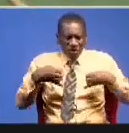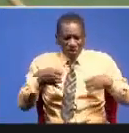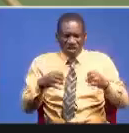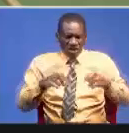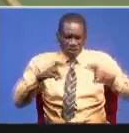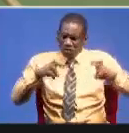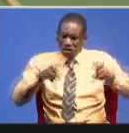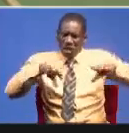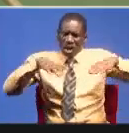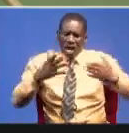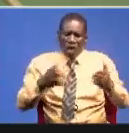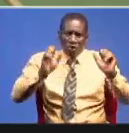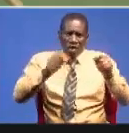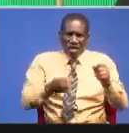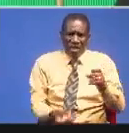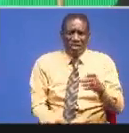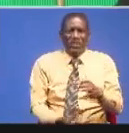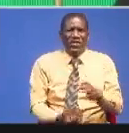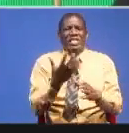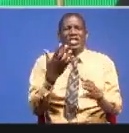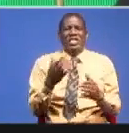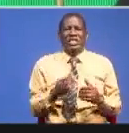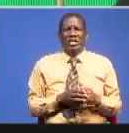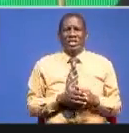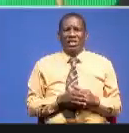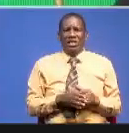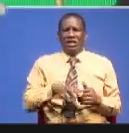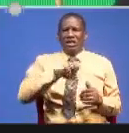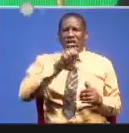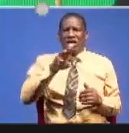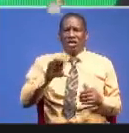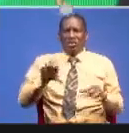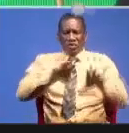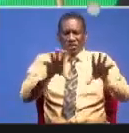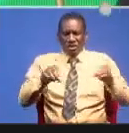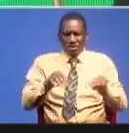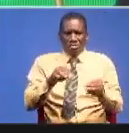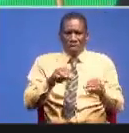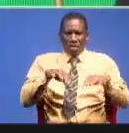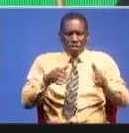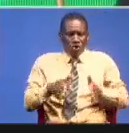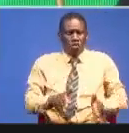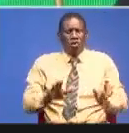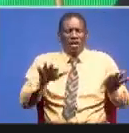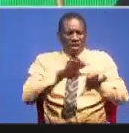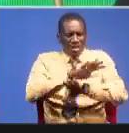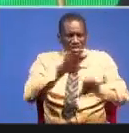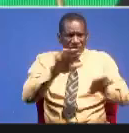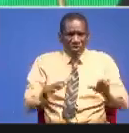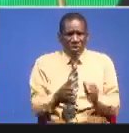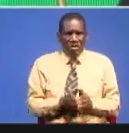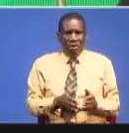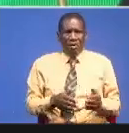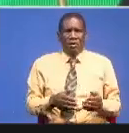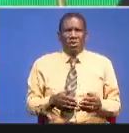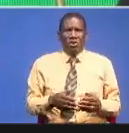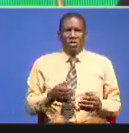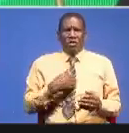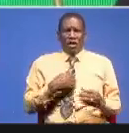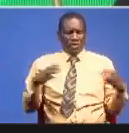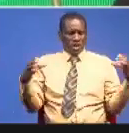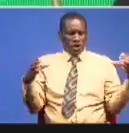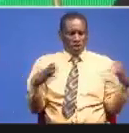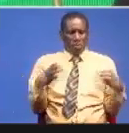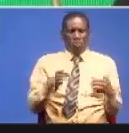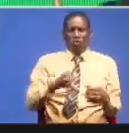see how we can create the ecosystem around it, around roads and everything else. There's going to be a team